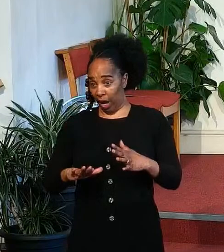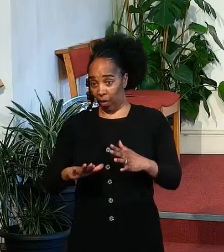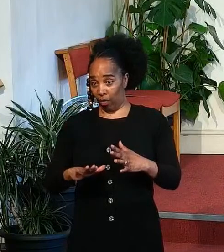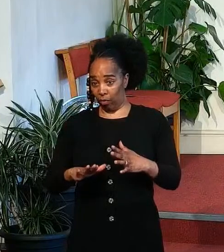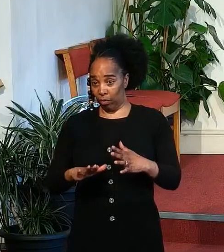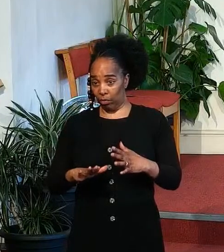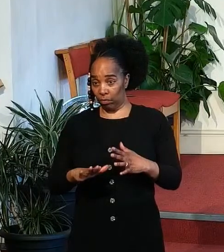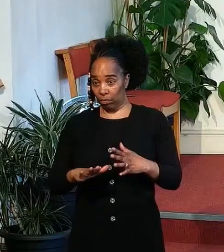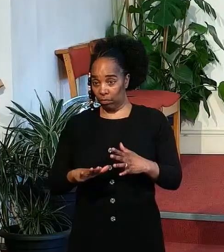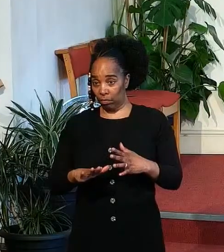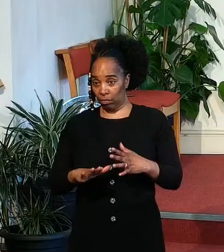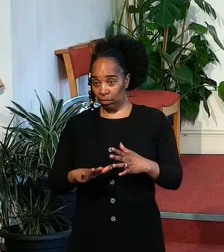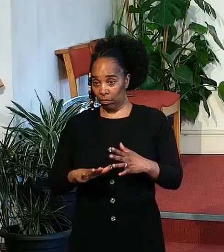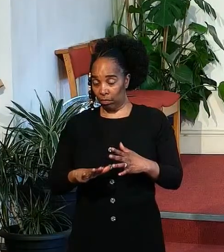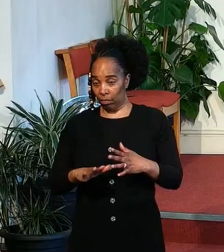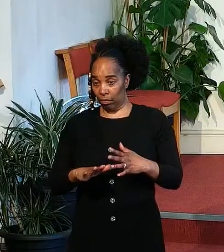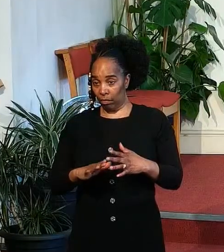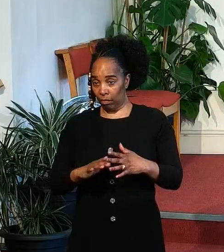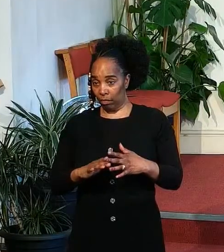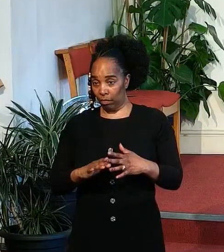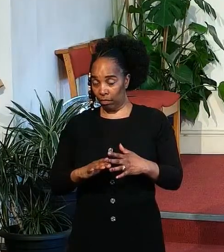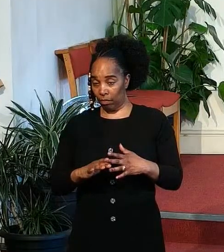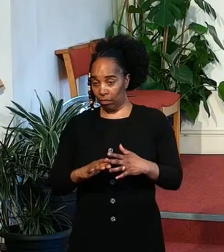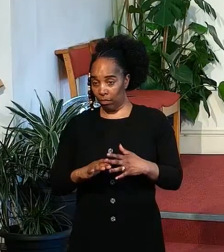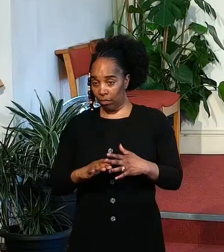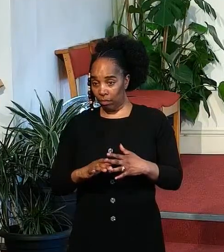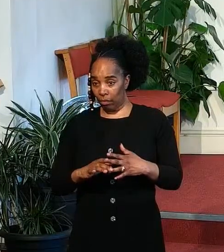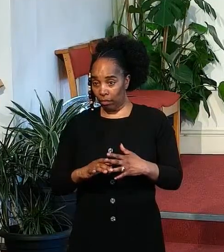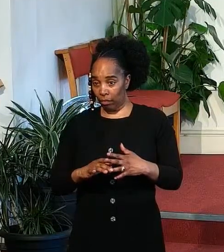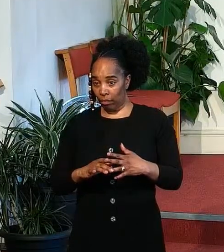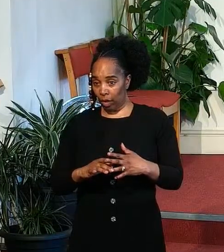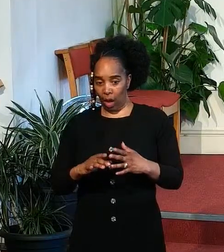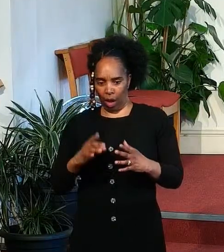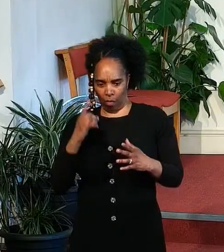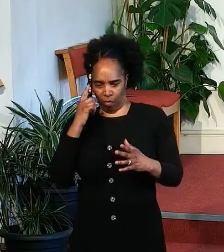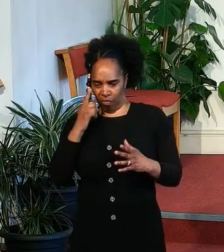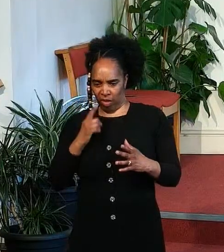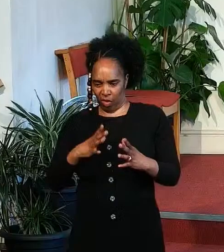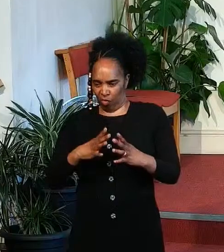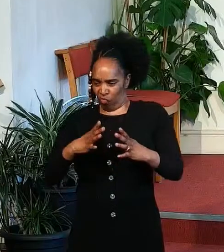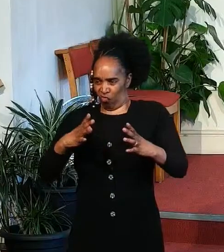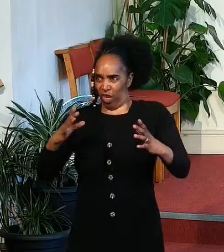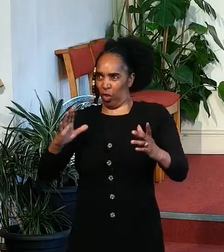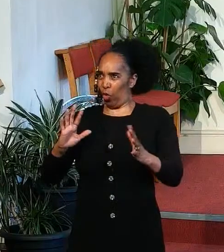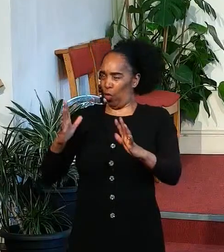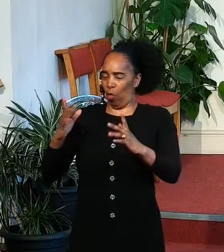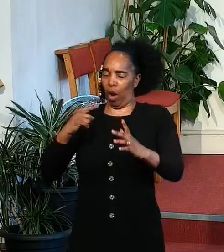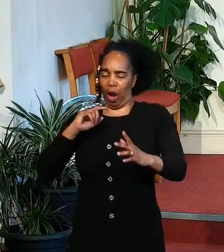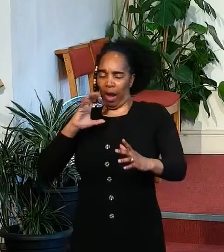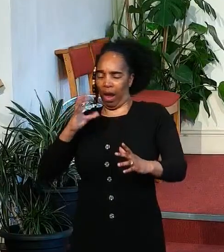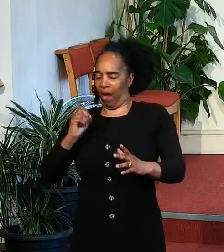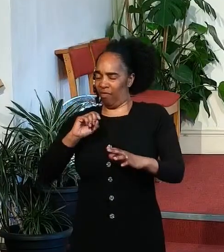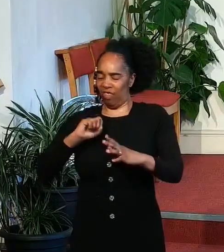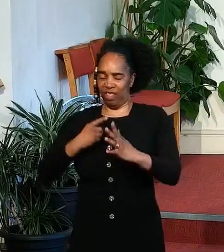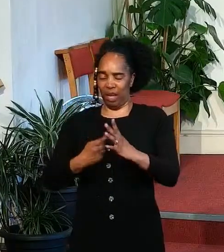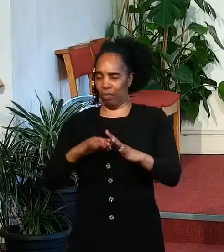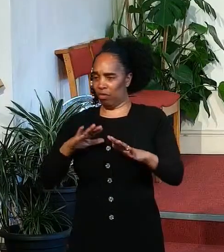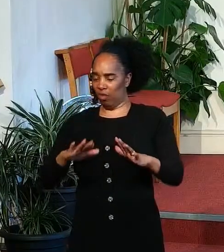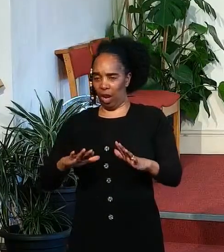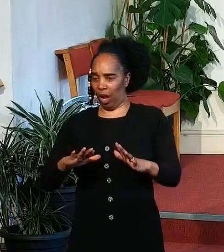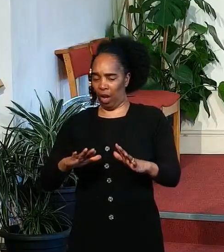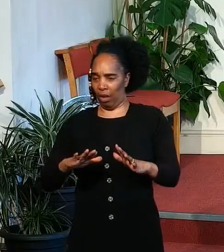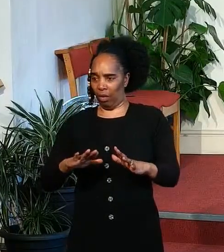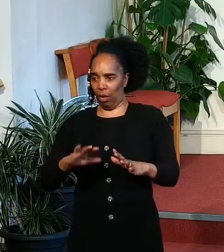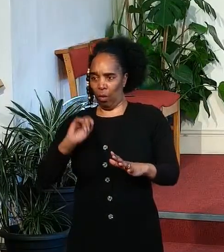treating them in the correct manner for their development, their own singular development. I don't think there's any greater glory to be gathered from it. And also, I